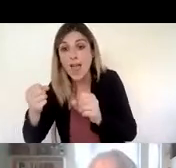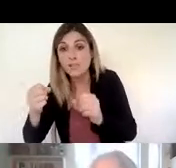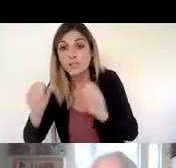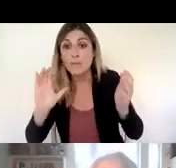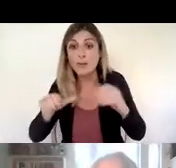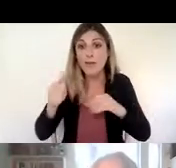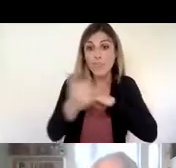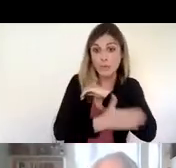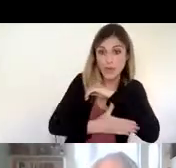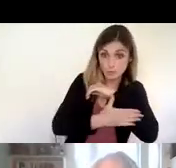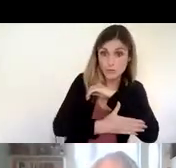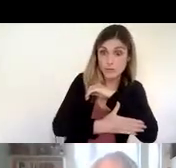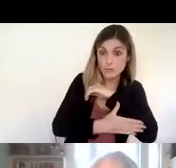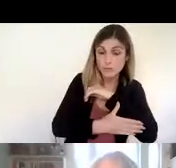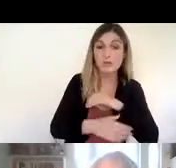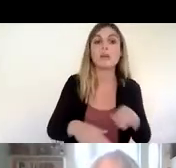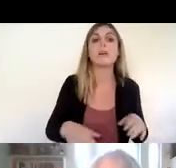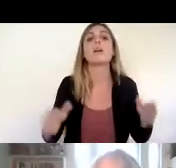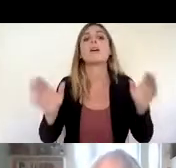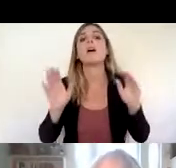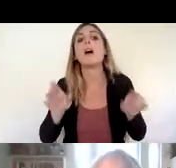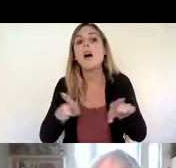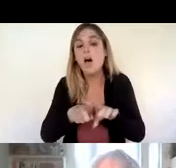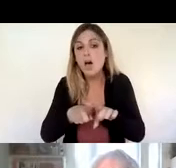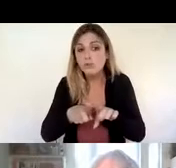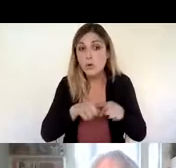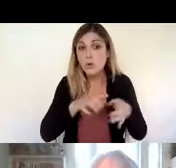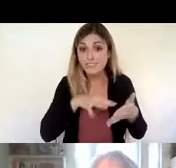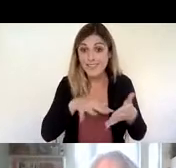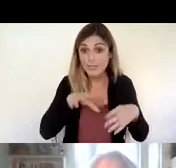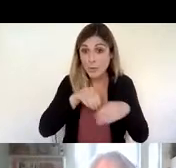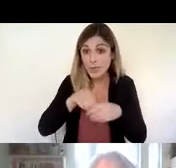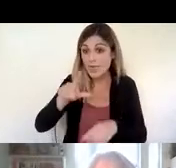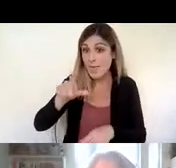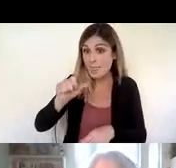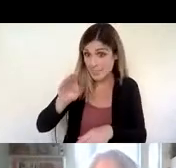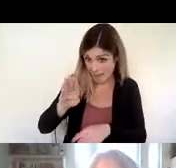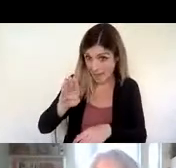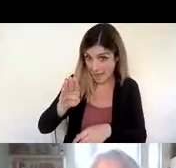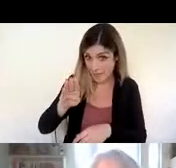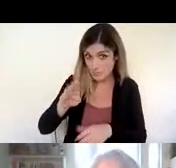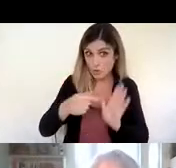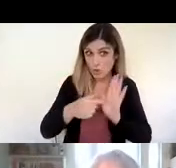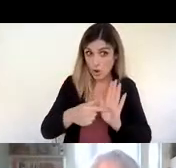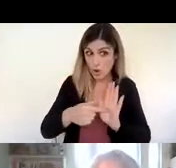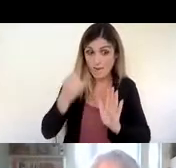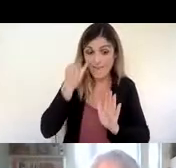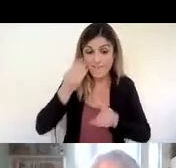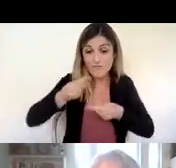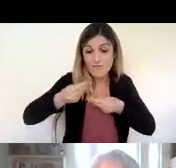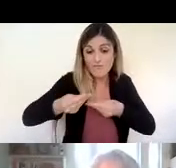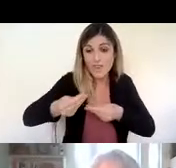Secondly, when we look at studies in the lab, clinical studies, when researchers feed large amounts of animal protein